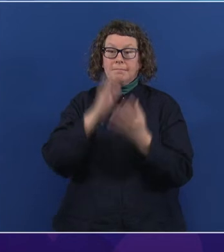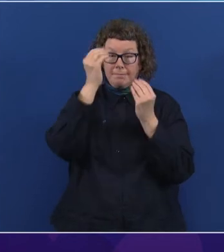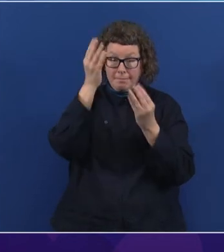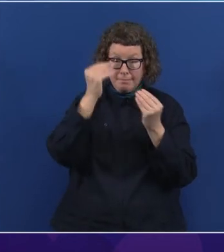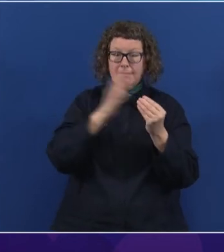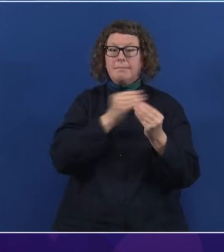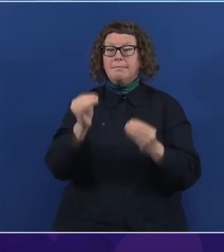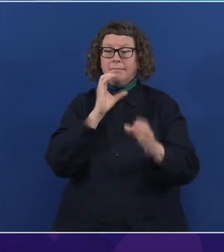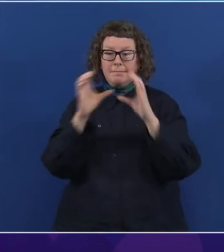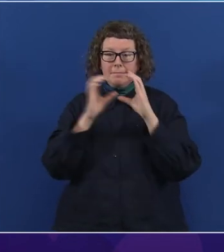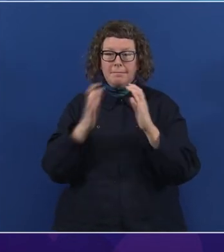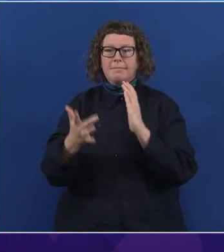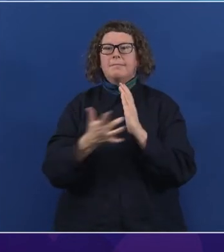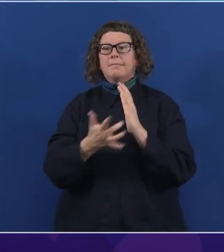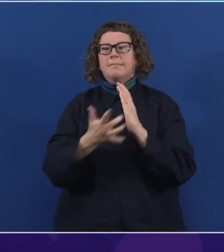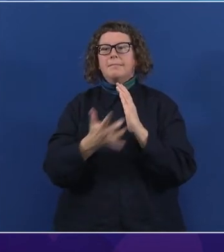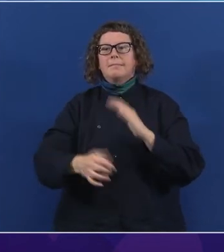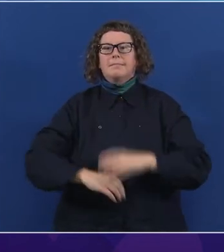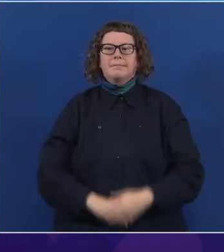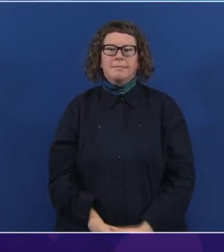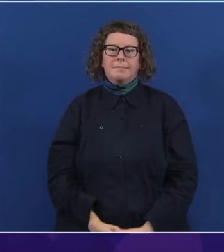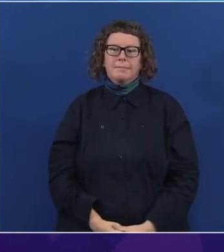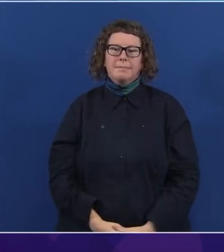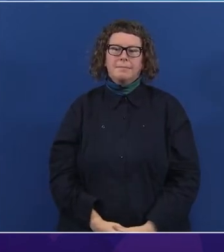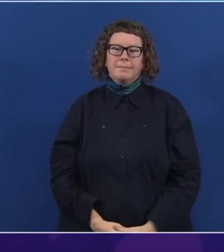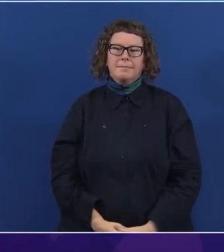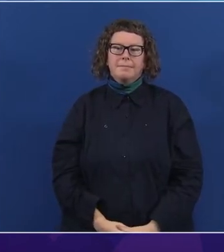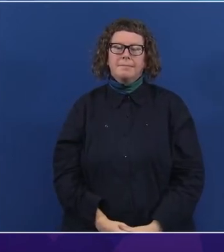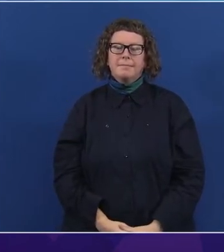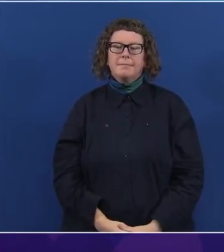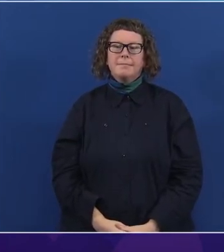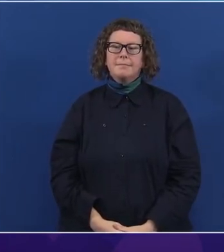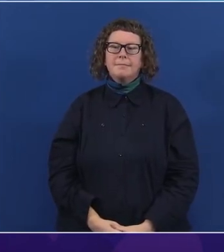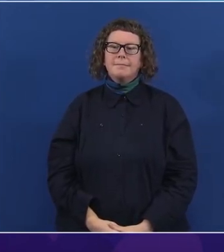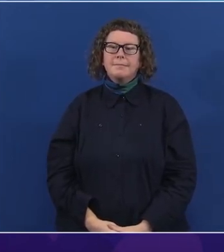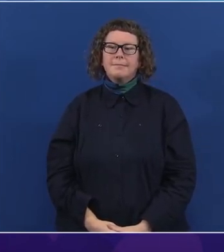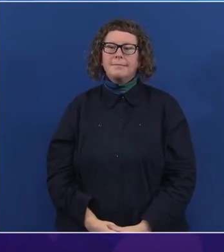School of Information and Communications Technologies.